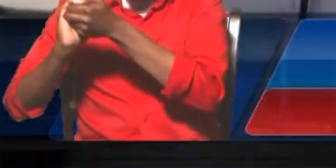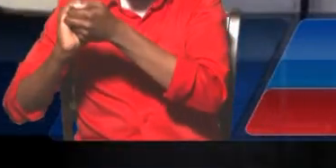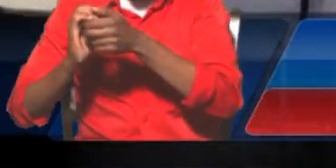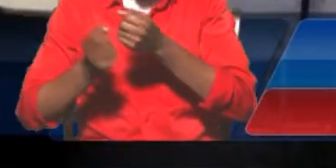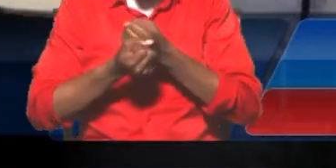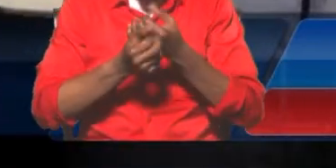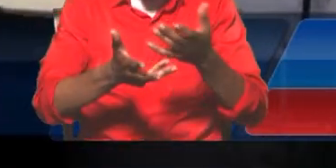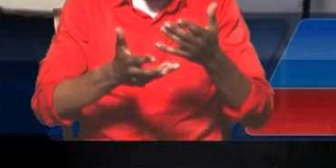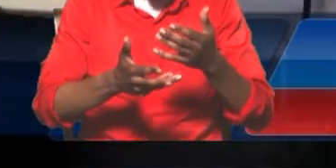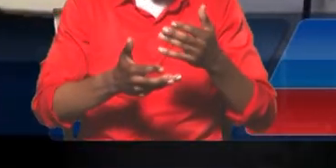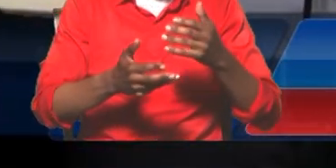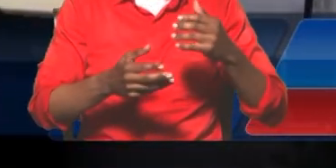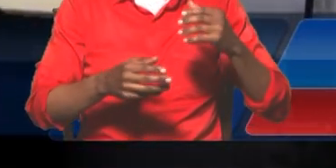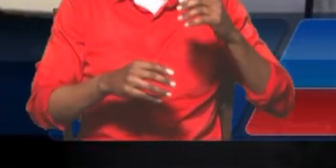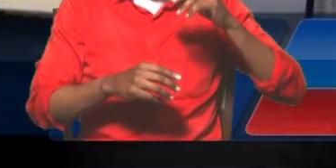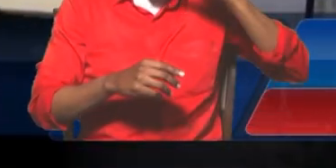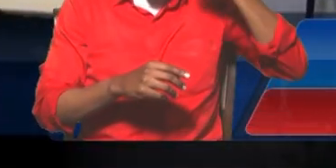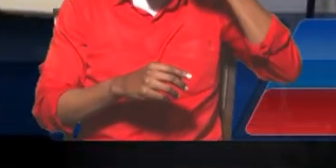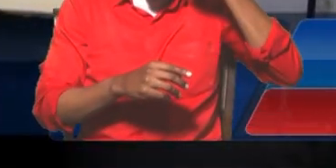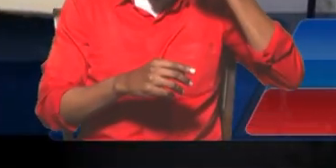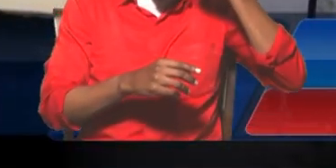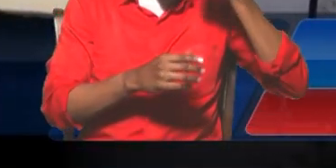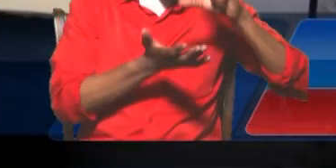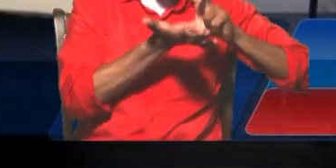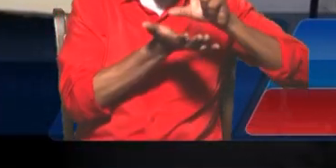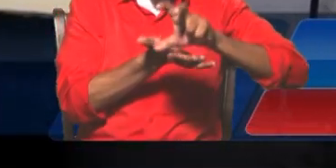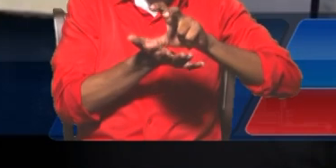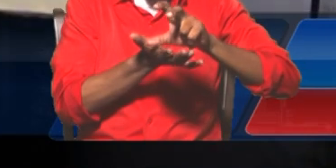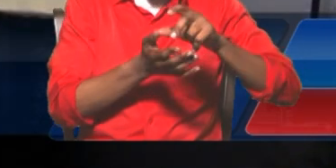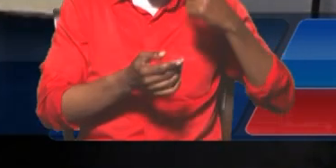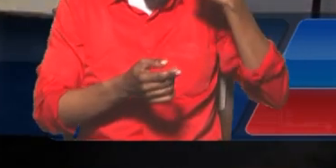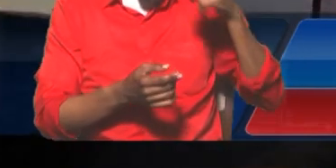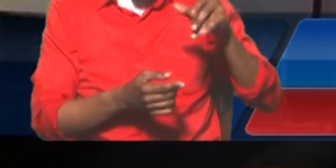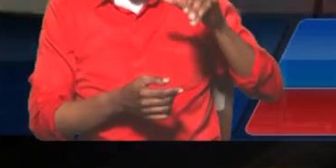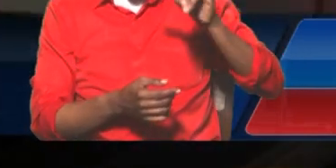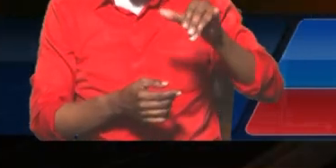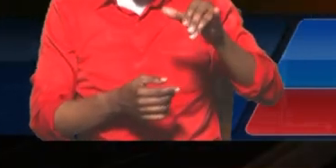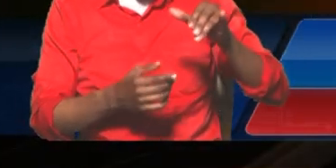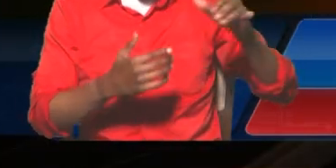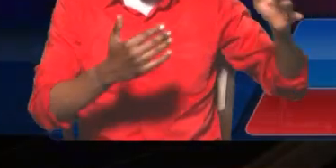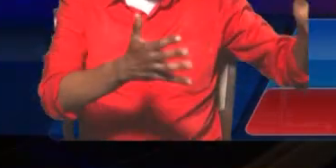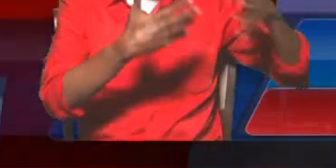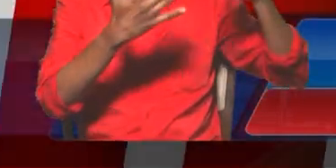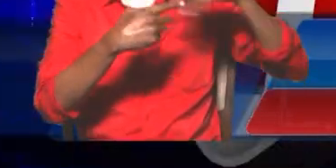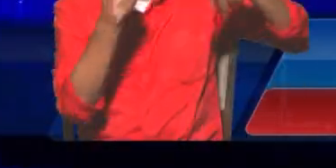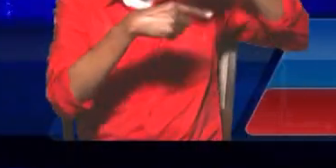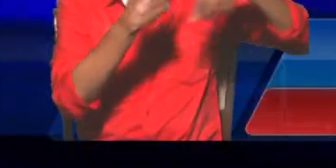investor confidence in offshore wind as a regional economic pillar.